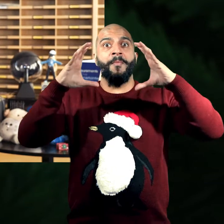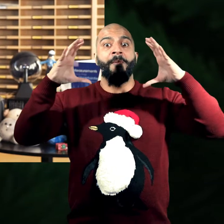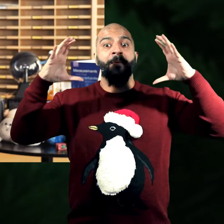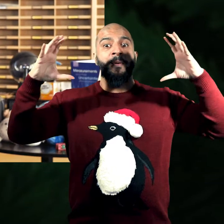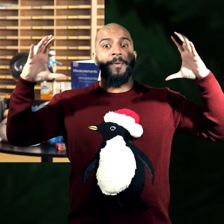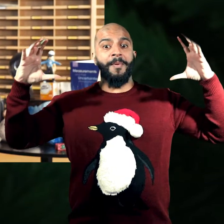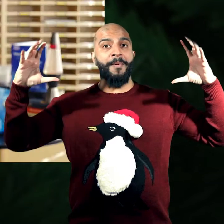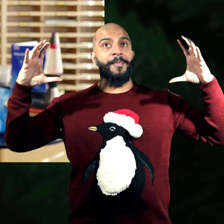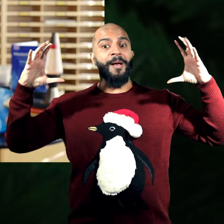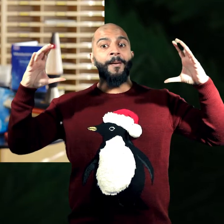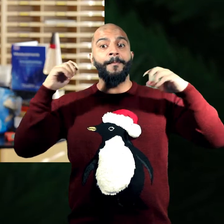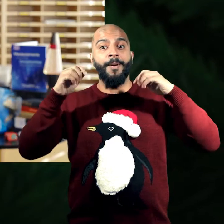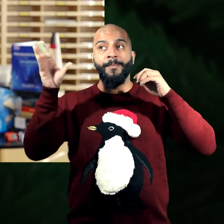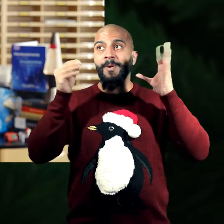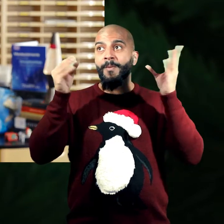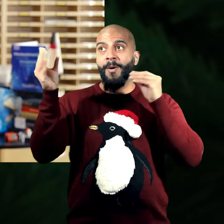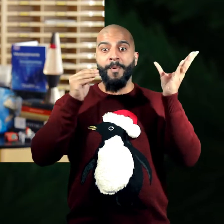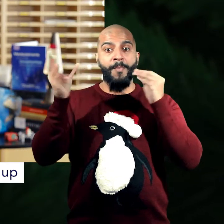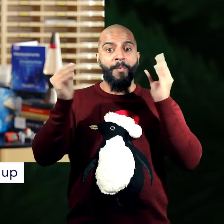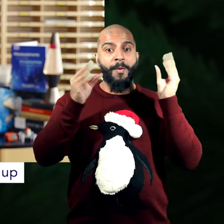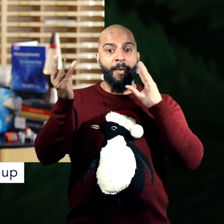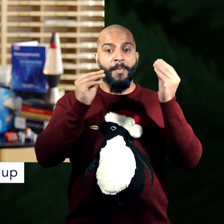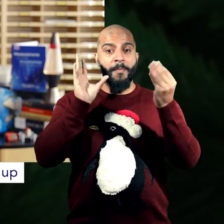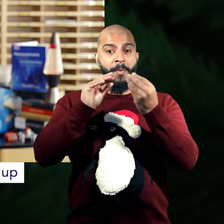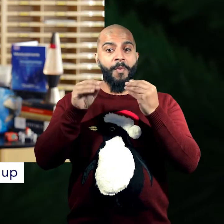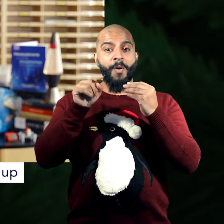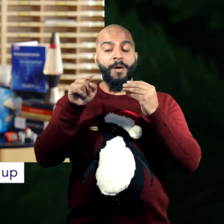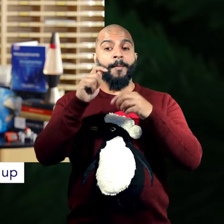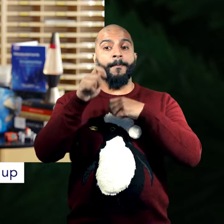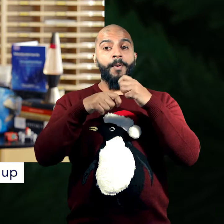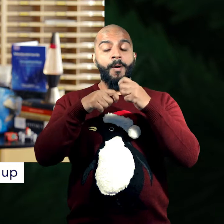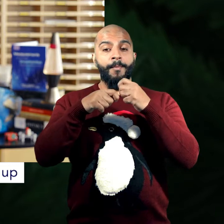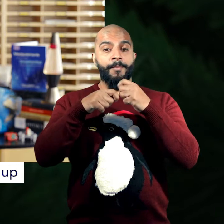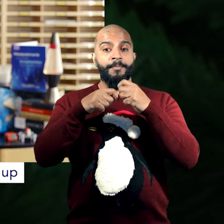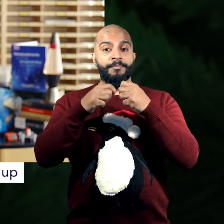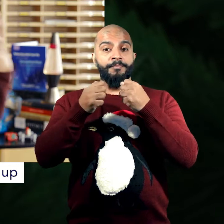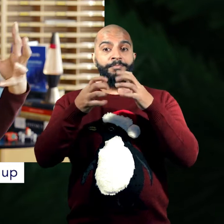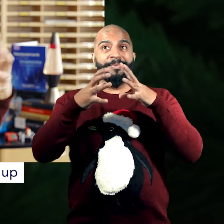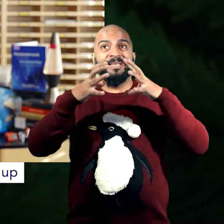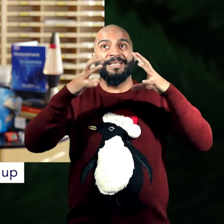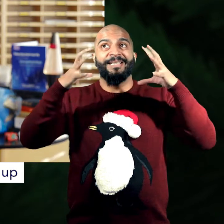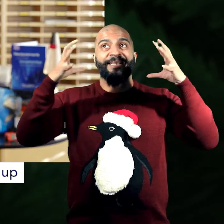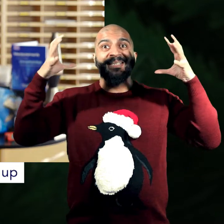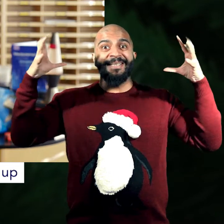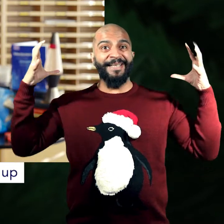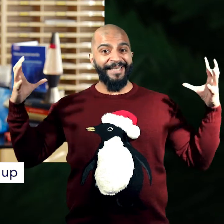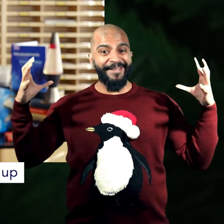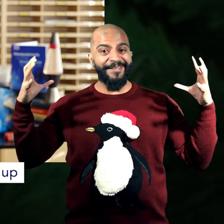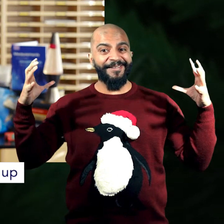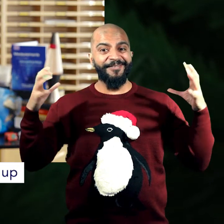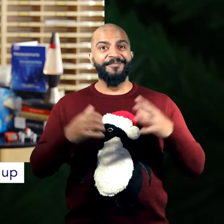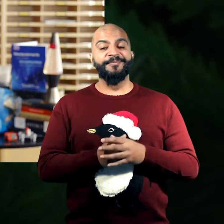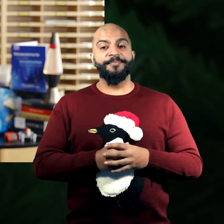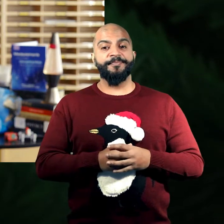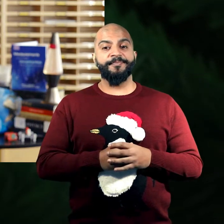as more and more dust sticks onto it. And then as it gets larger and larger, you end up getting this really